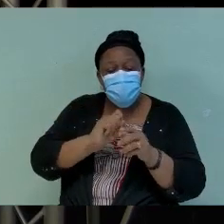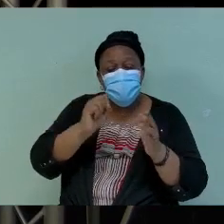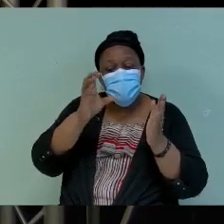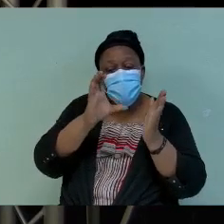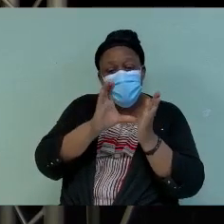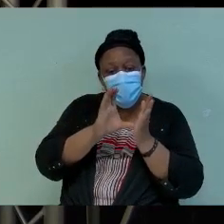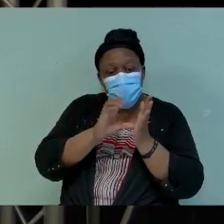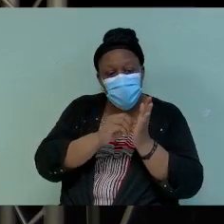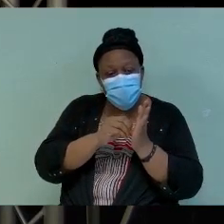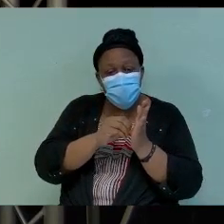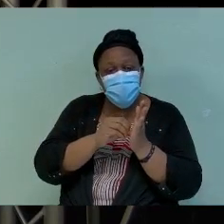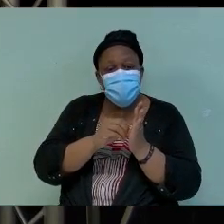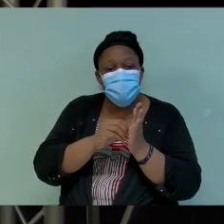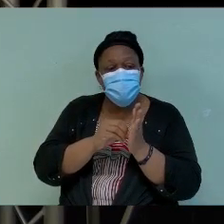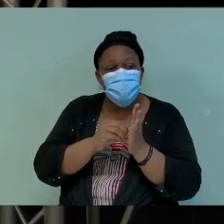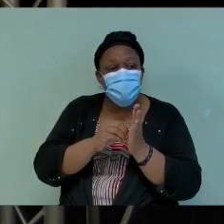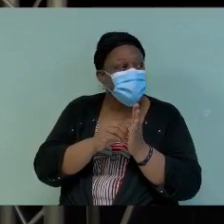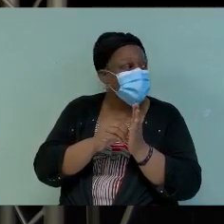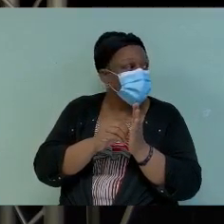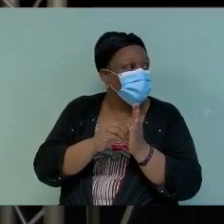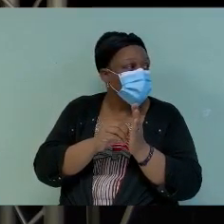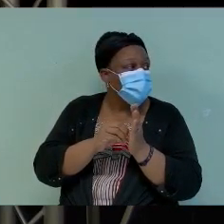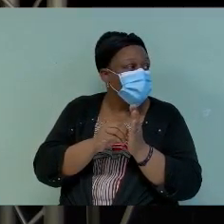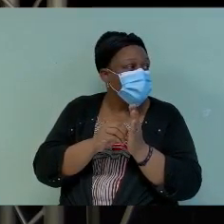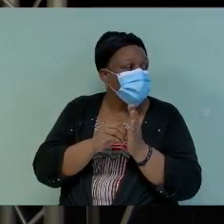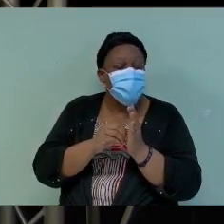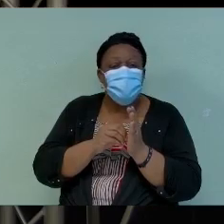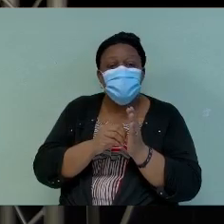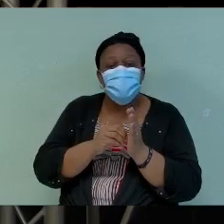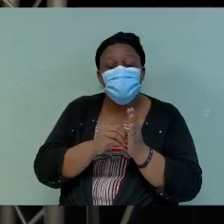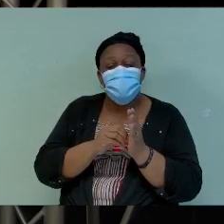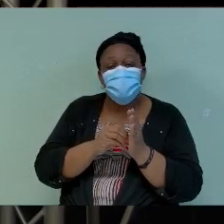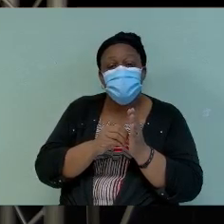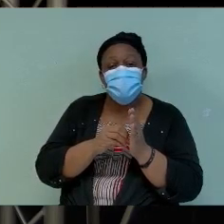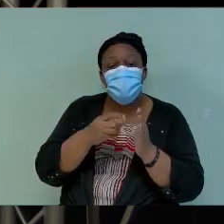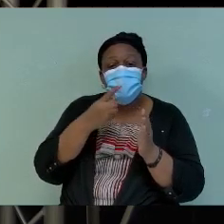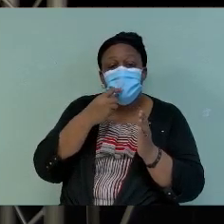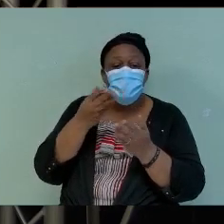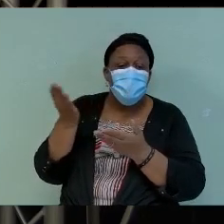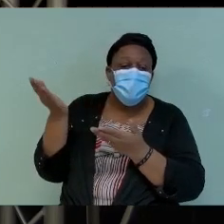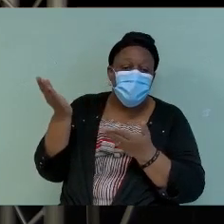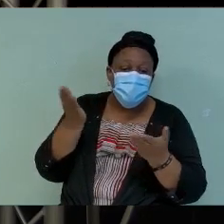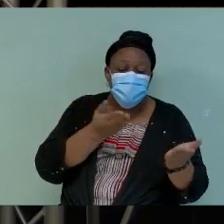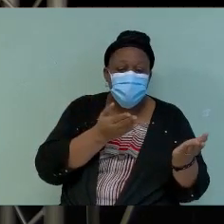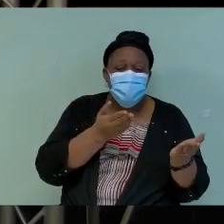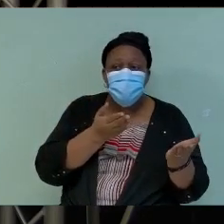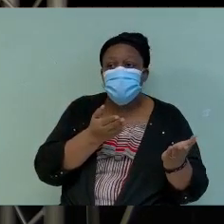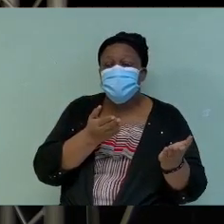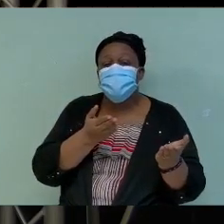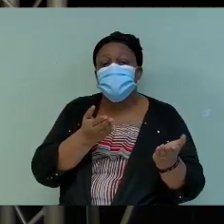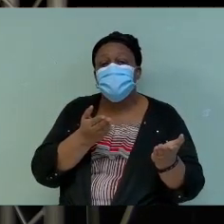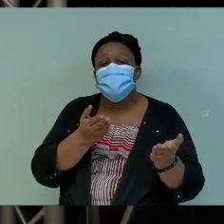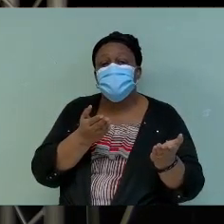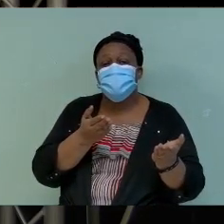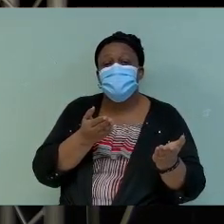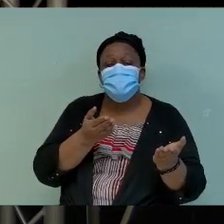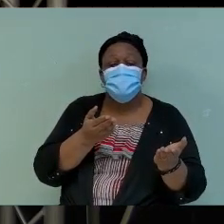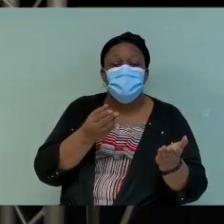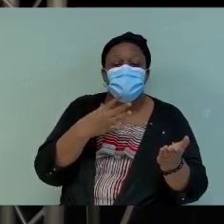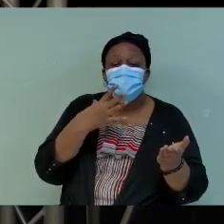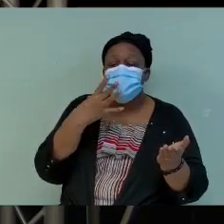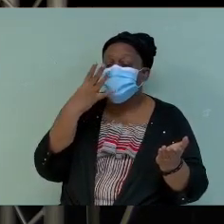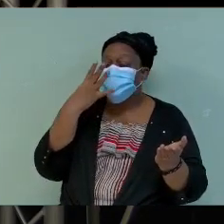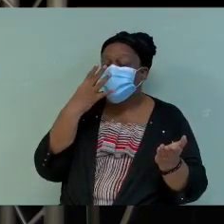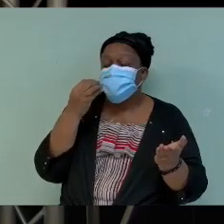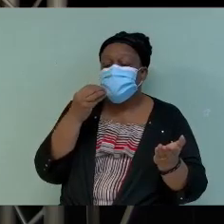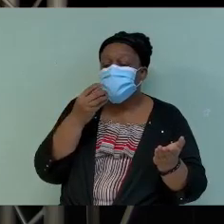had a nice glass of your guava drink, one of my favorites, and I can tell you I went for seconds and seconds